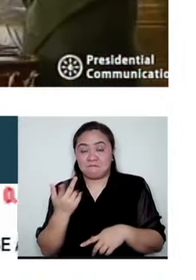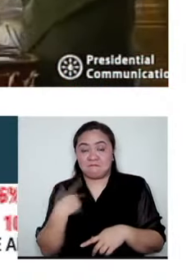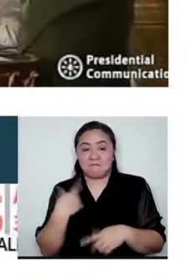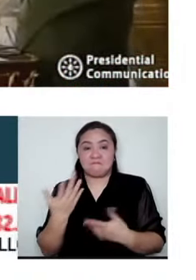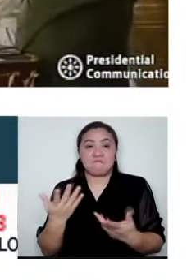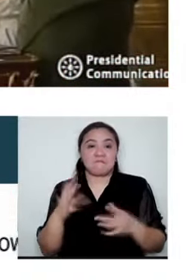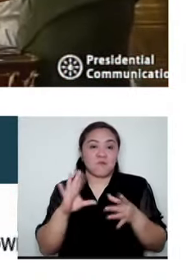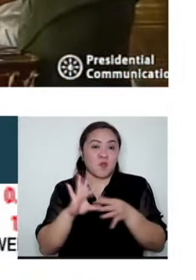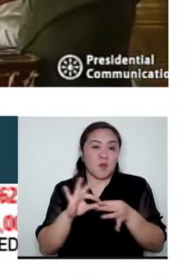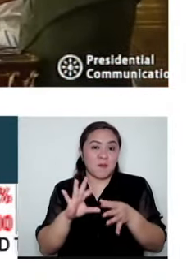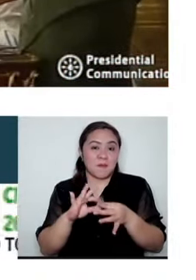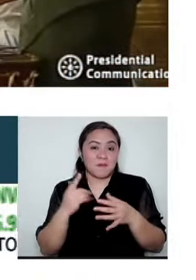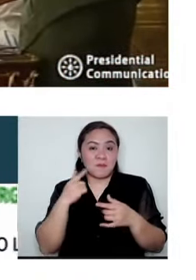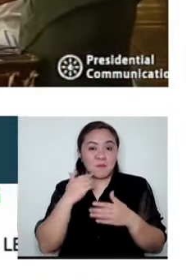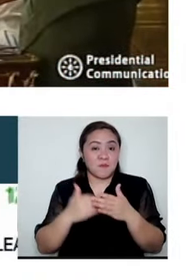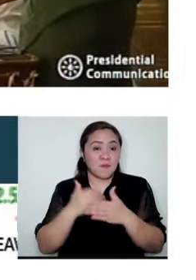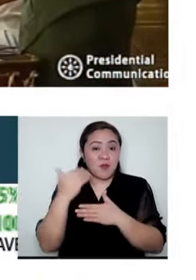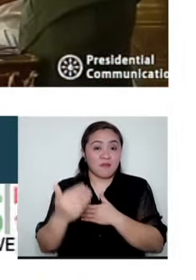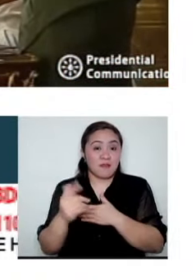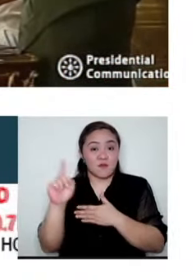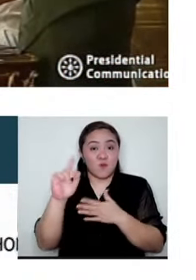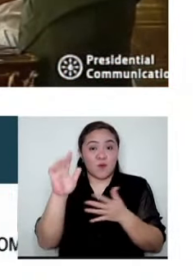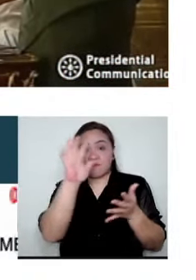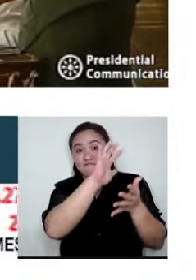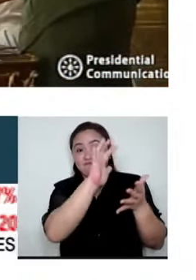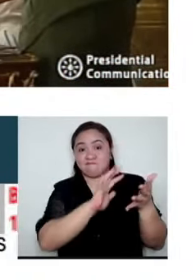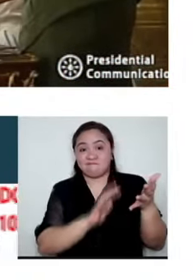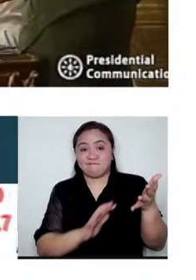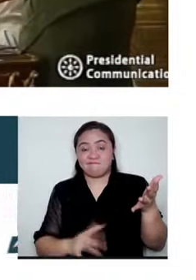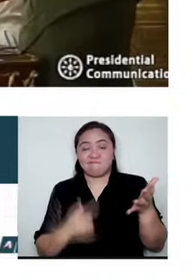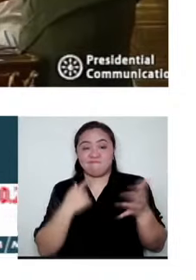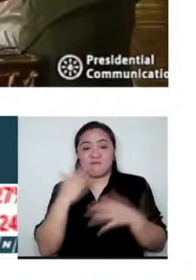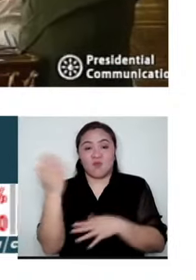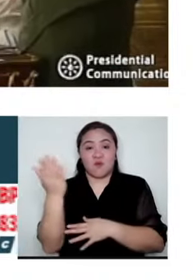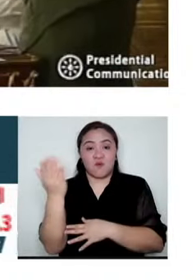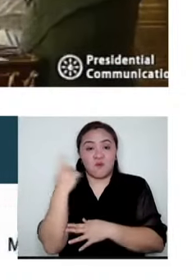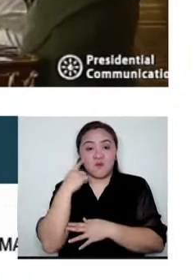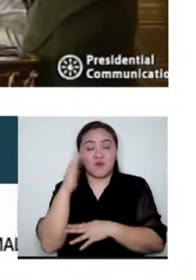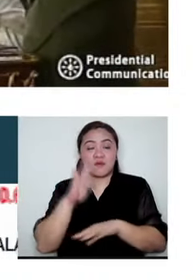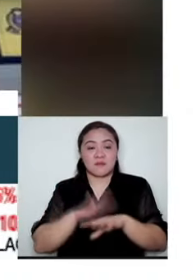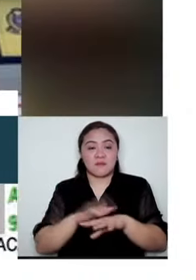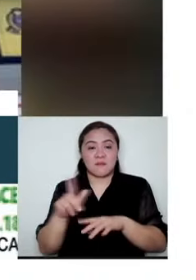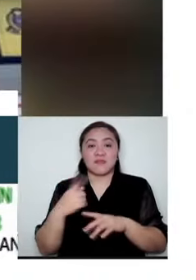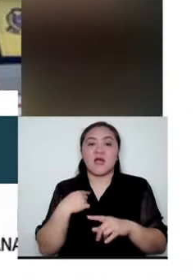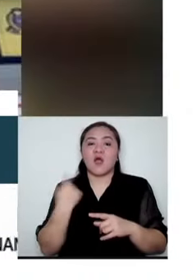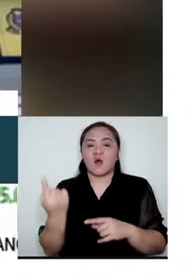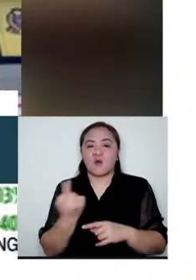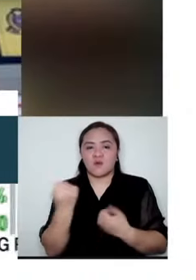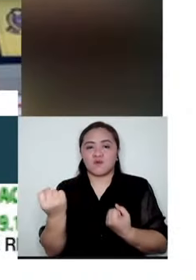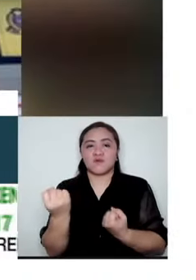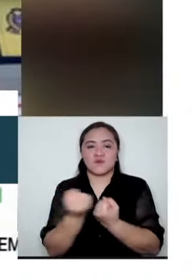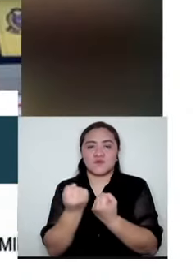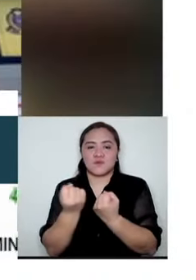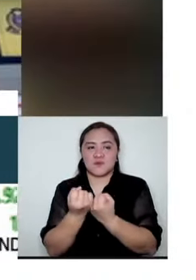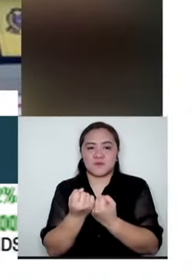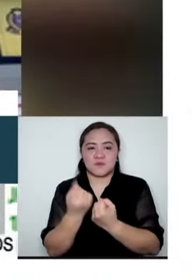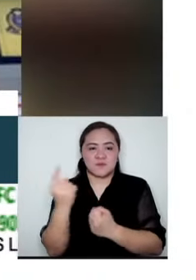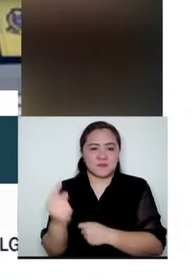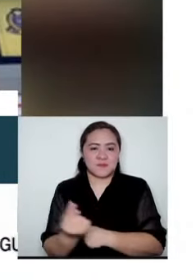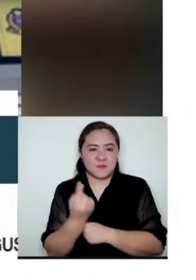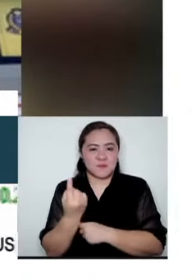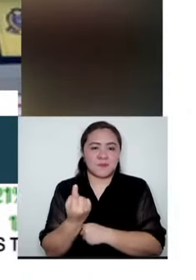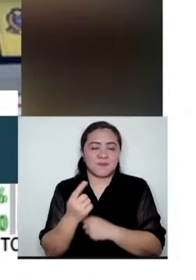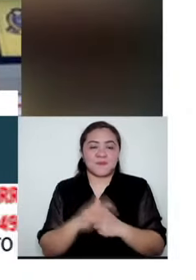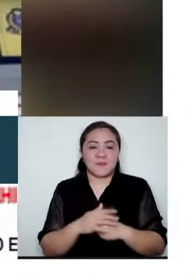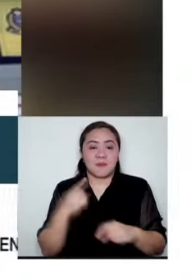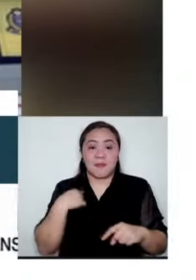supposed to be next platform, but I just reiterate my support based on party support. So I cannot go